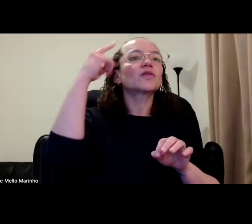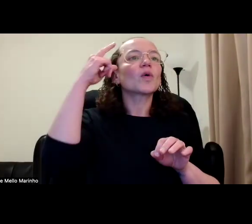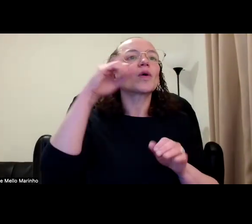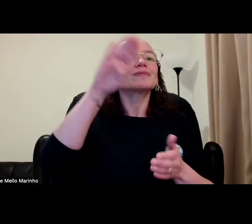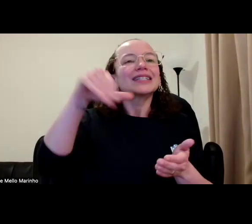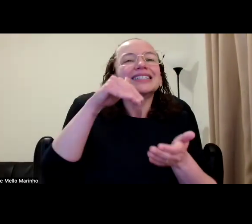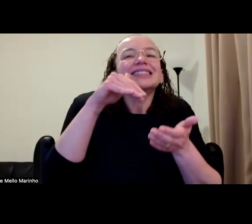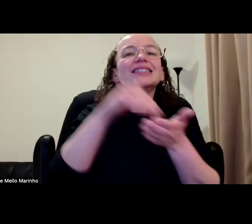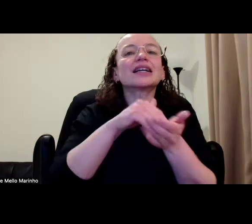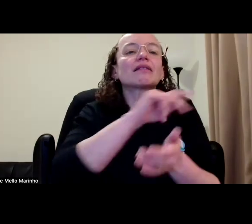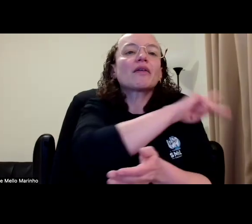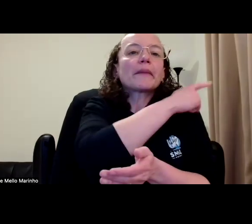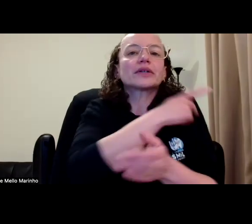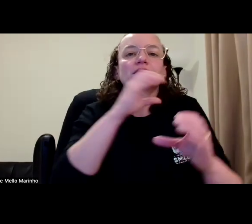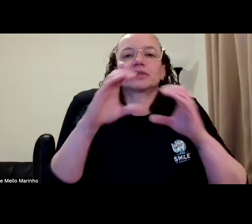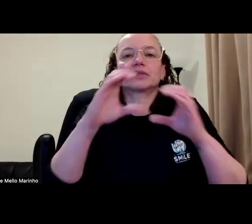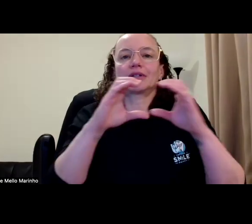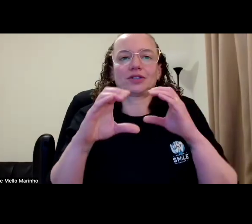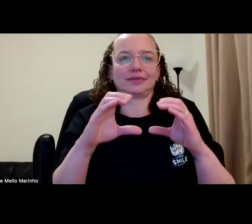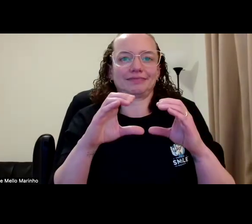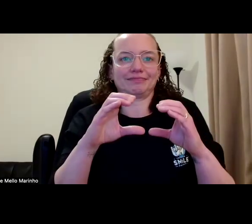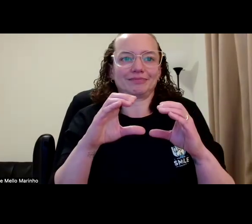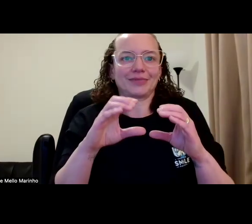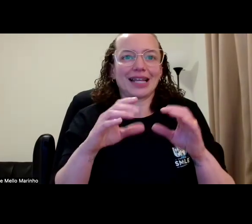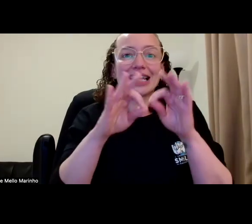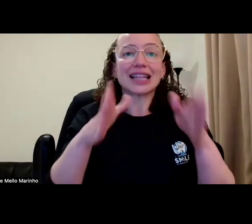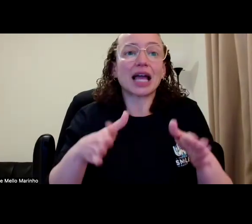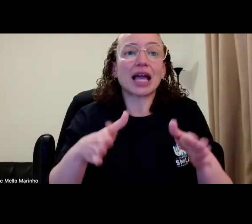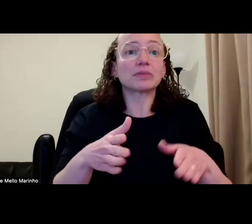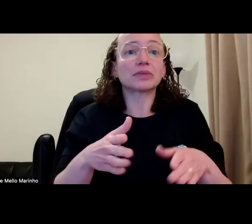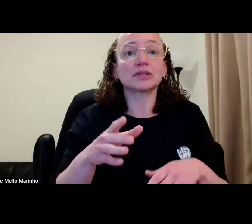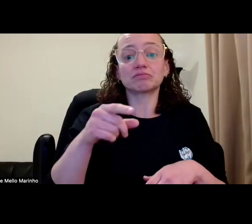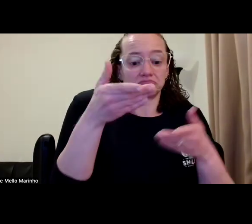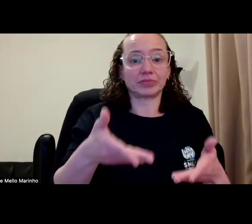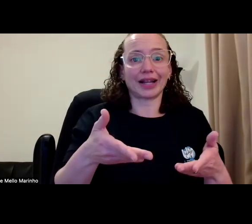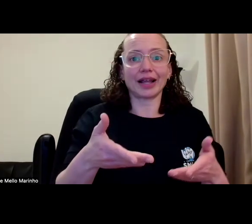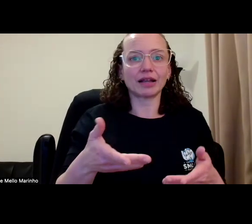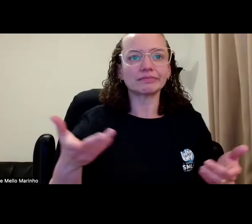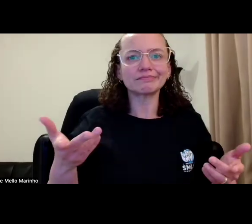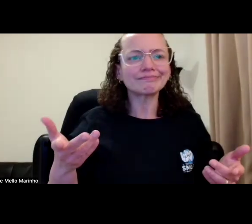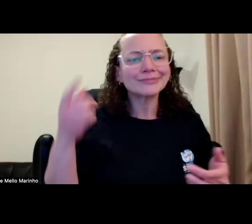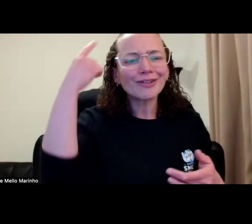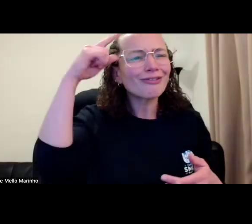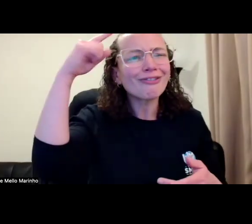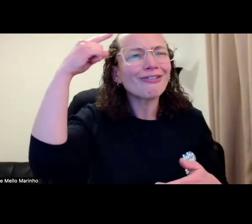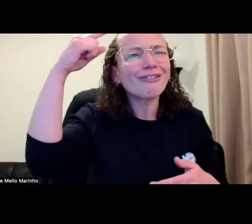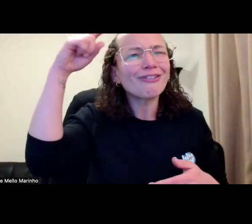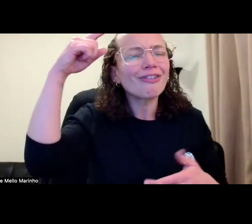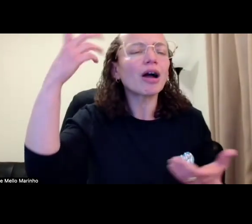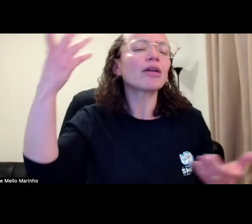It's super important that this is for, you know, central focus on the communication for this